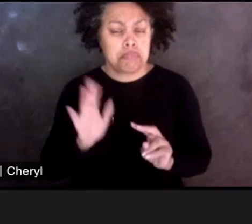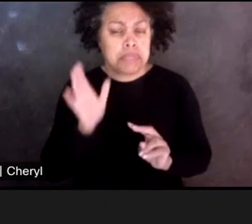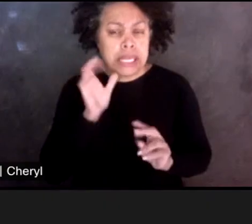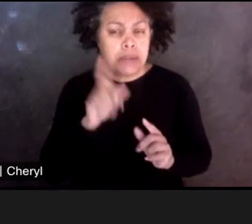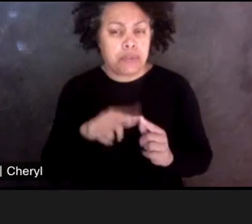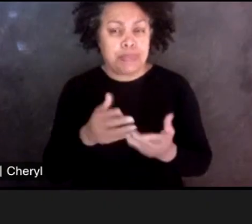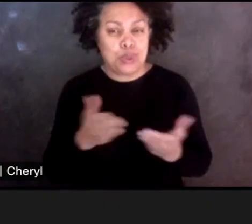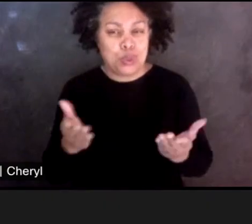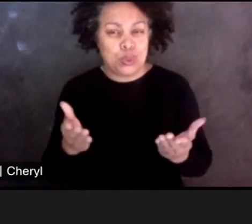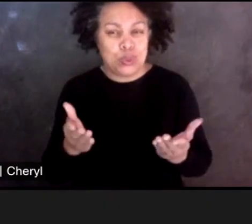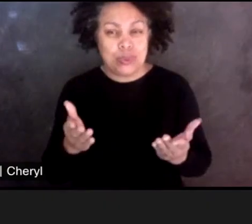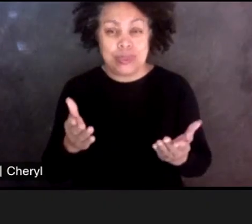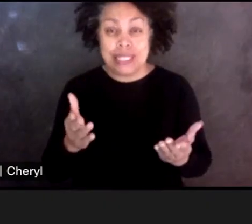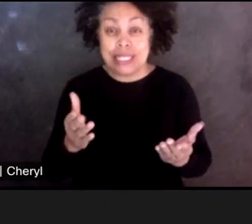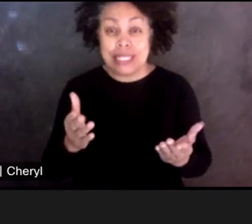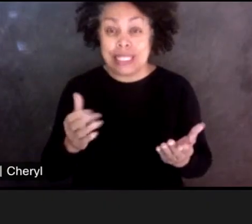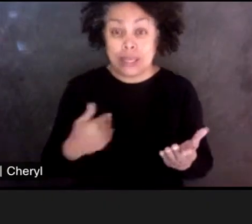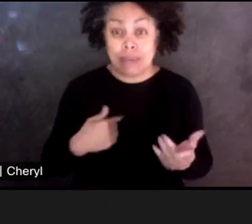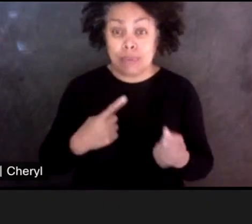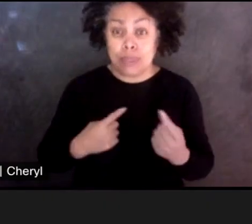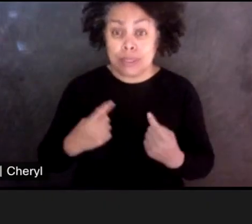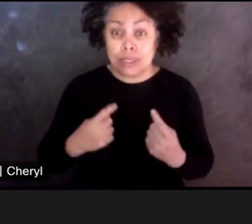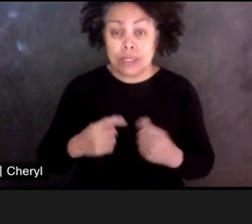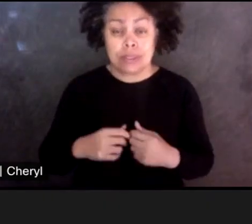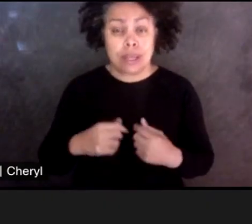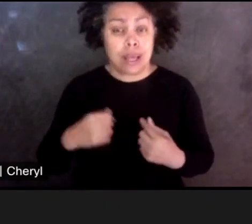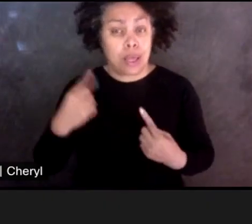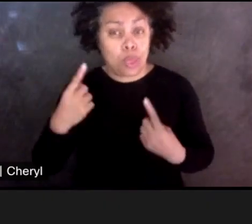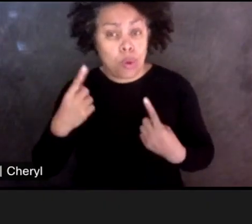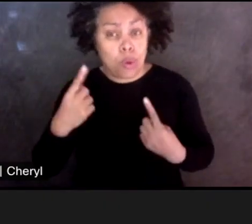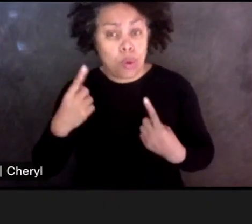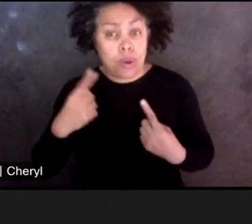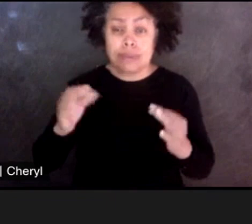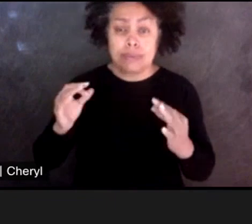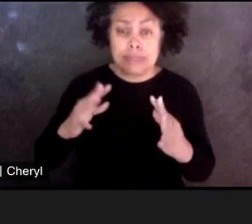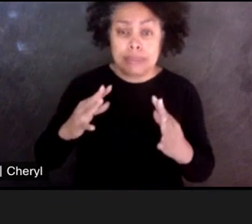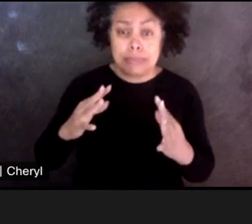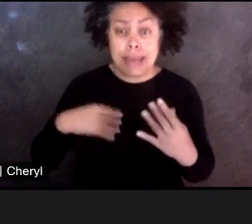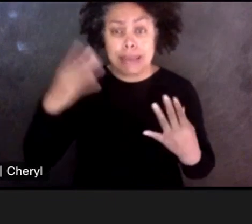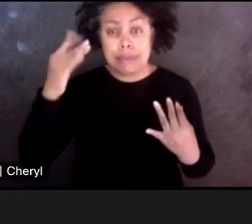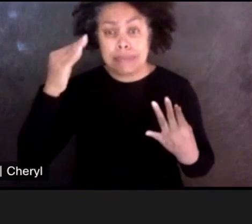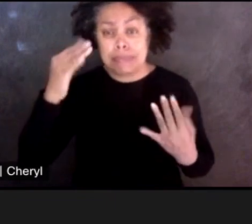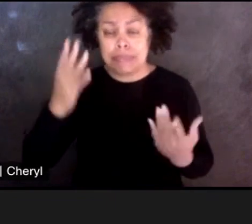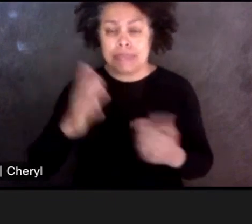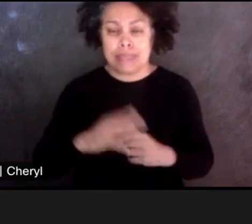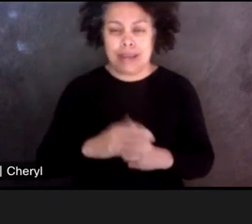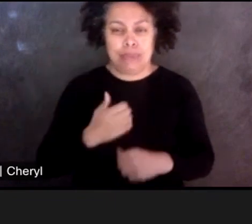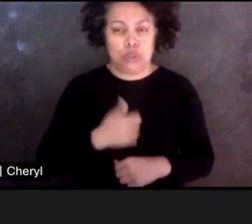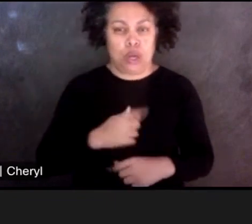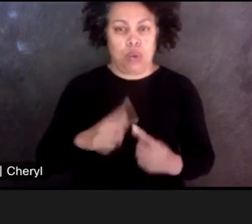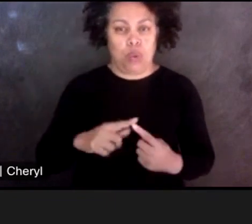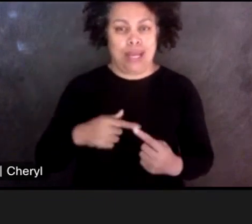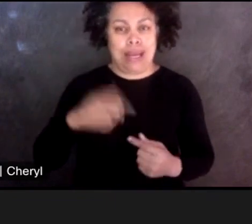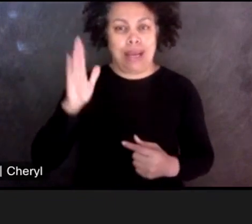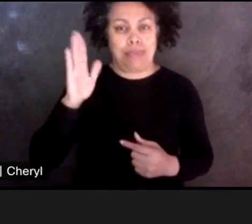if anybody has any questions, thoughts, or feedback. And I'm sorry, when I'm presenting, I'm not able to see